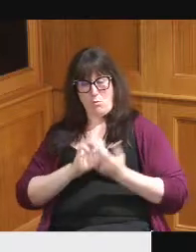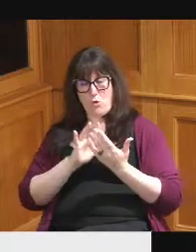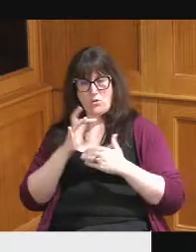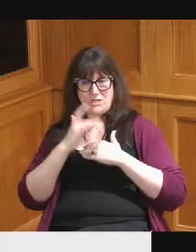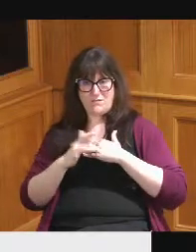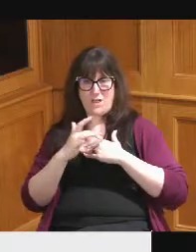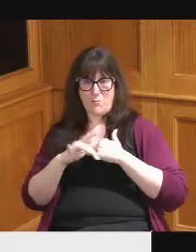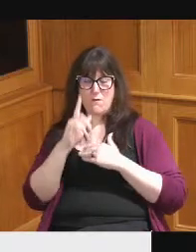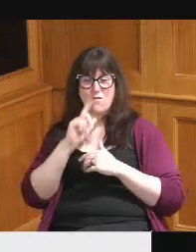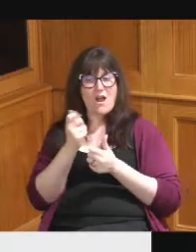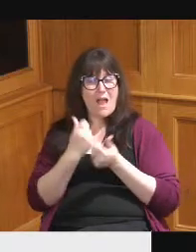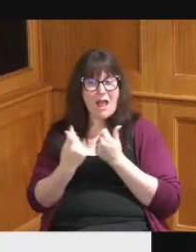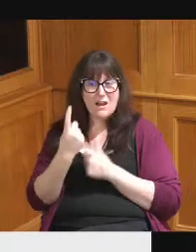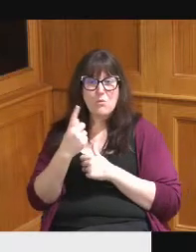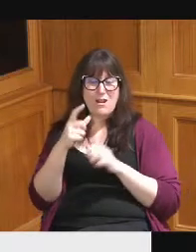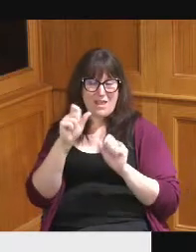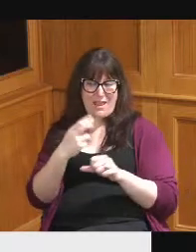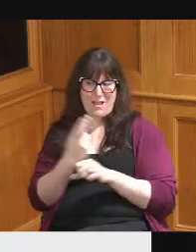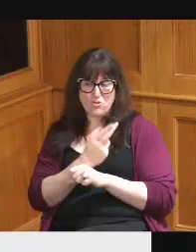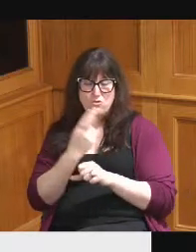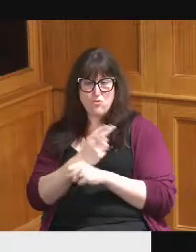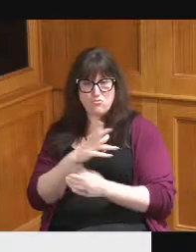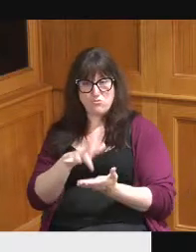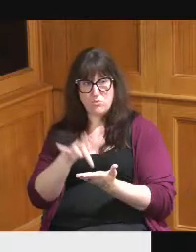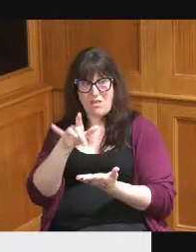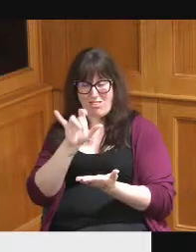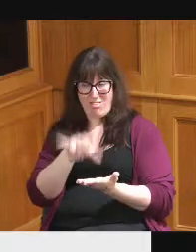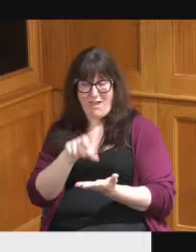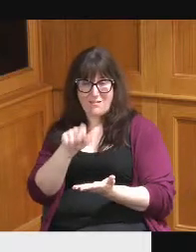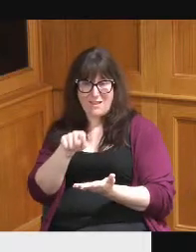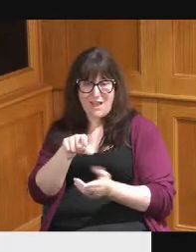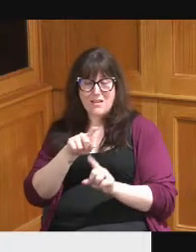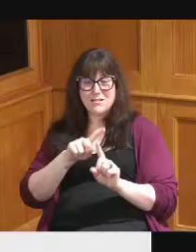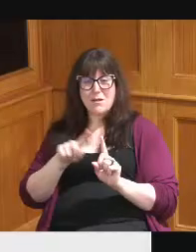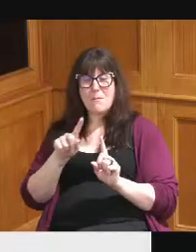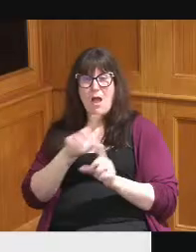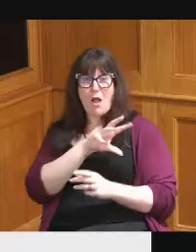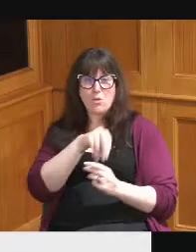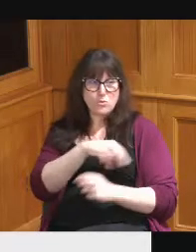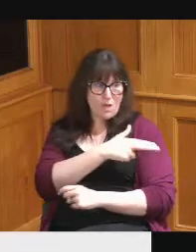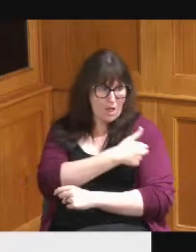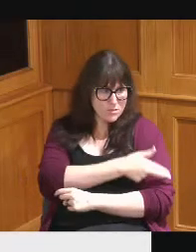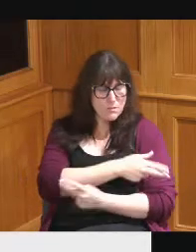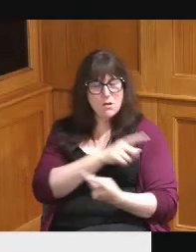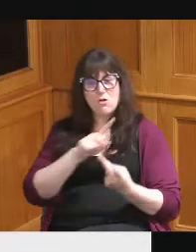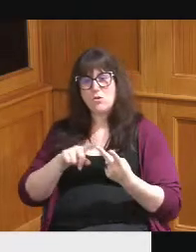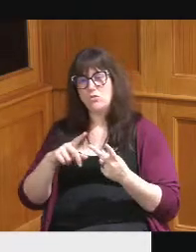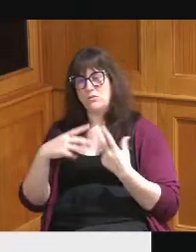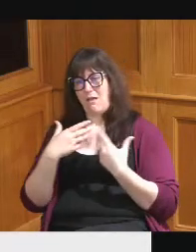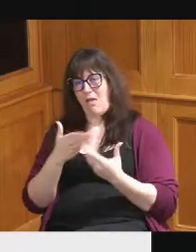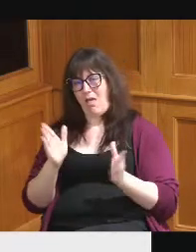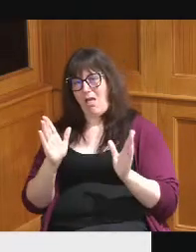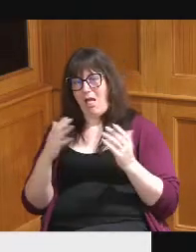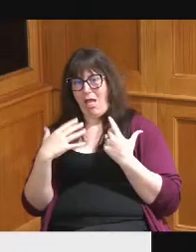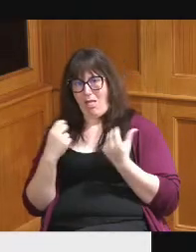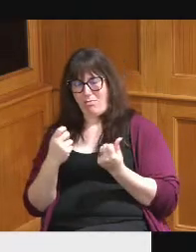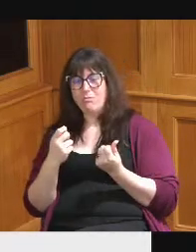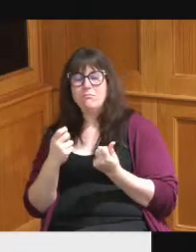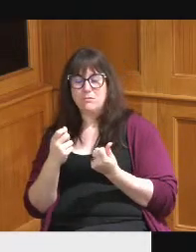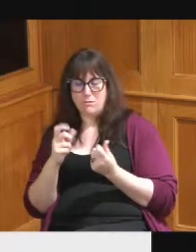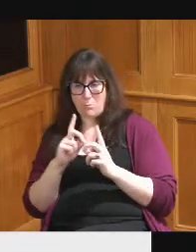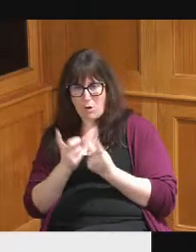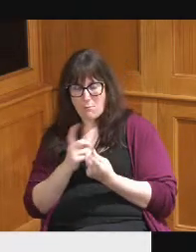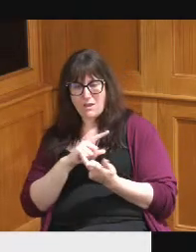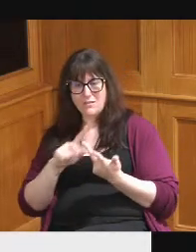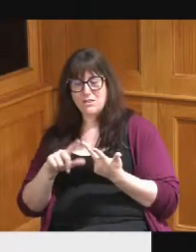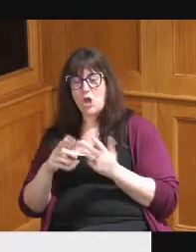available to anyone who can utilize it. That includes hospitals, local health departments, researchers, government, community